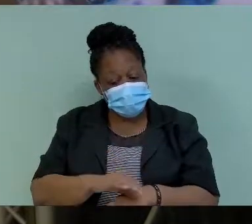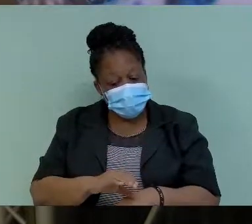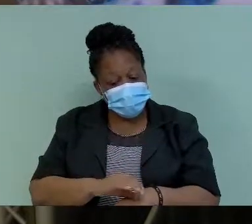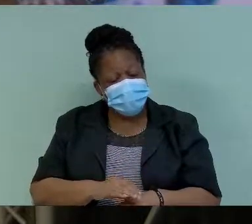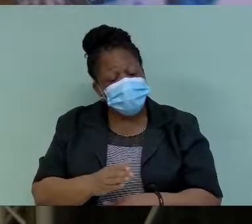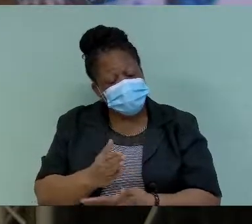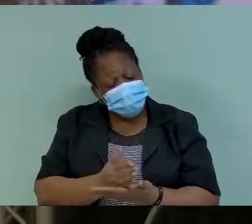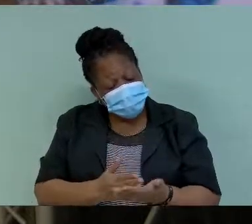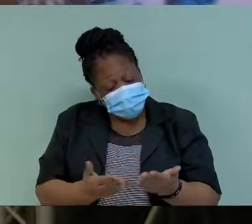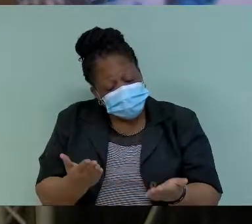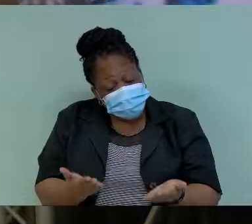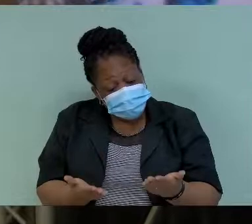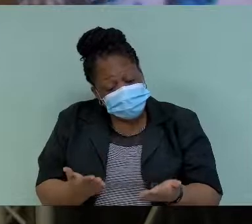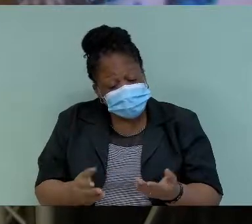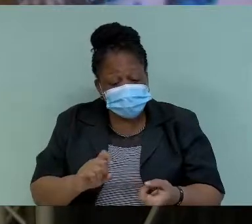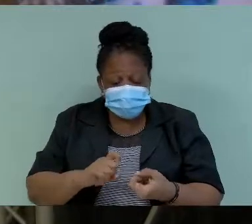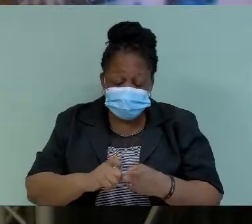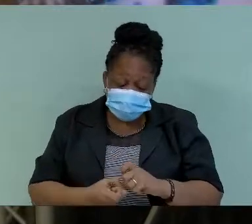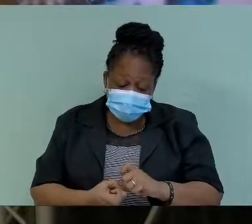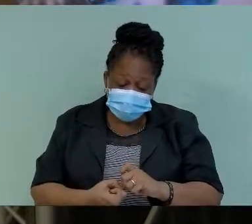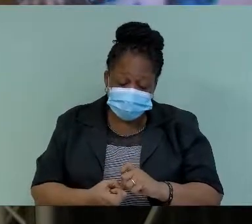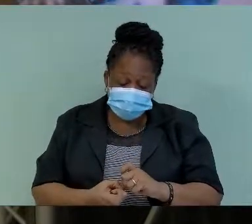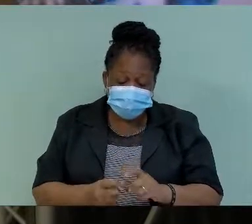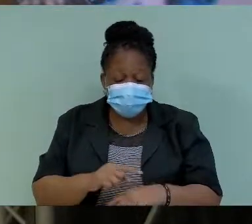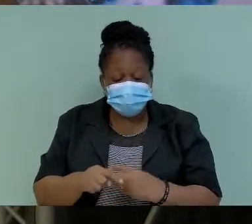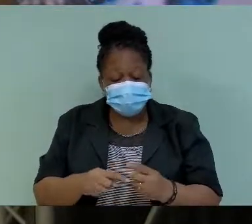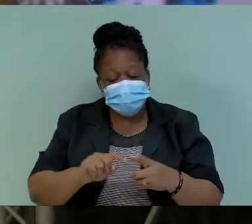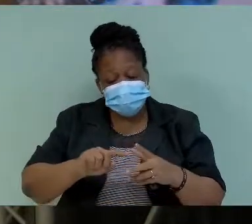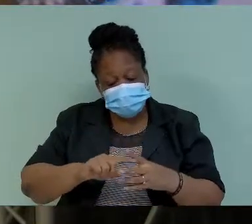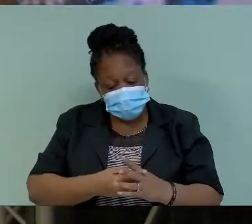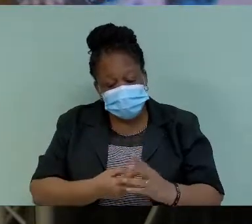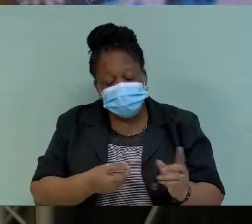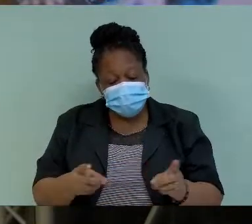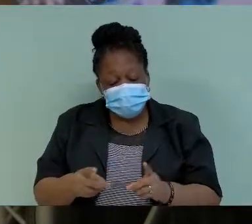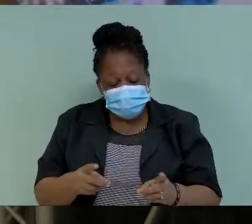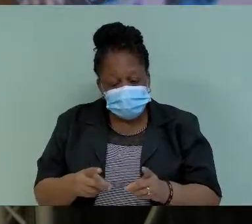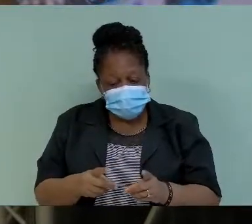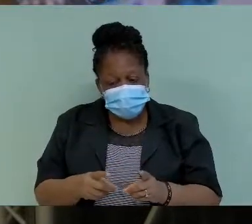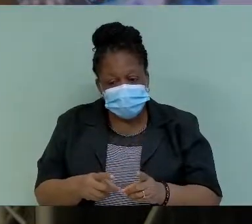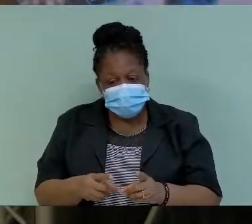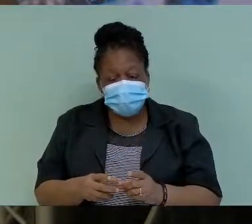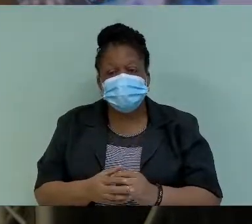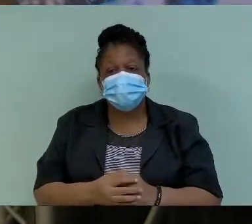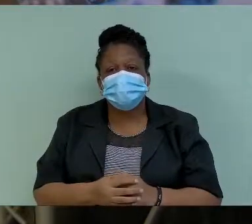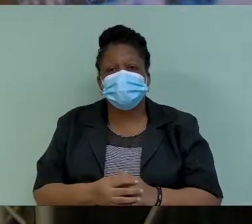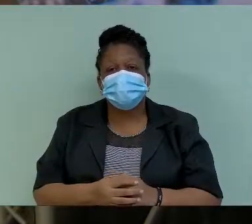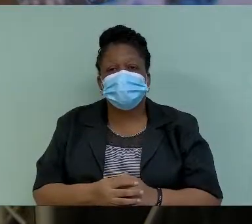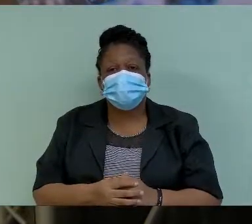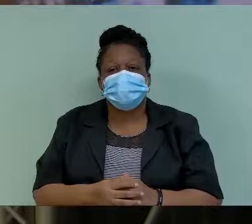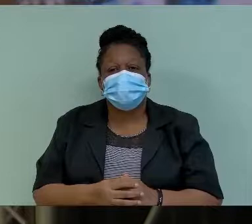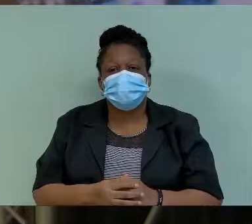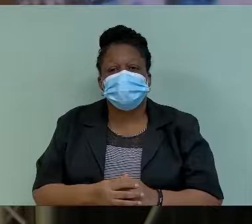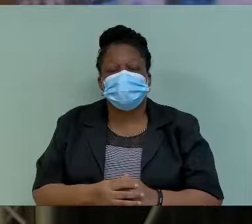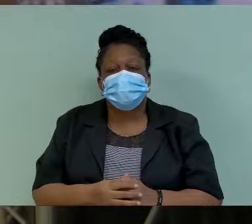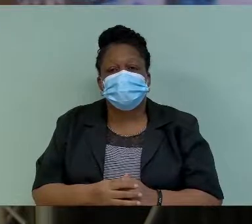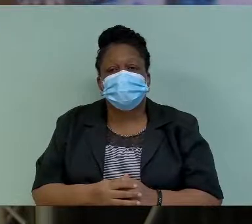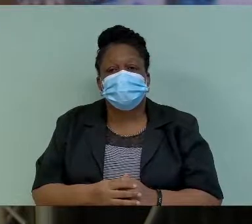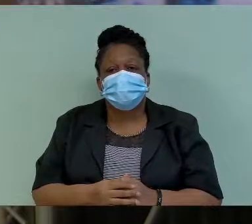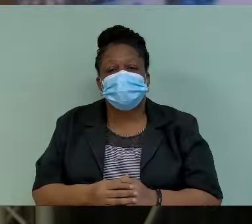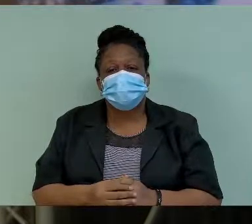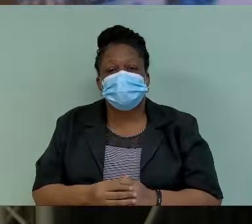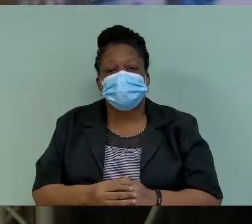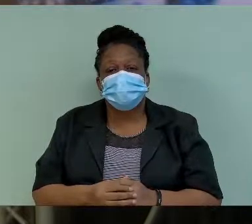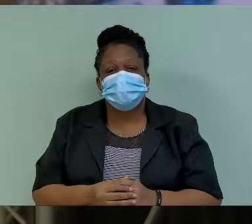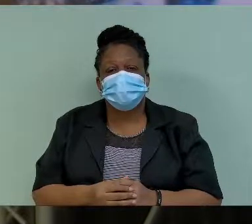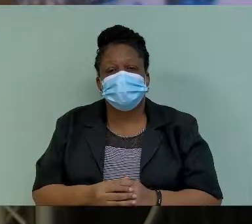made after we seek to implement that which thus far has been discussed and committed to paper.